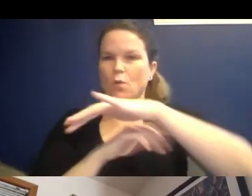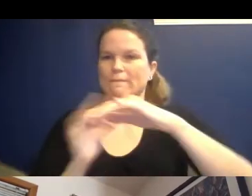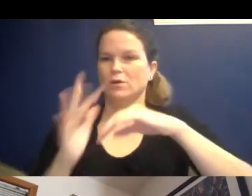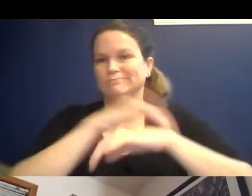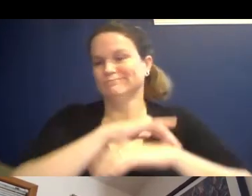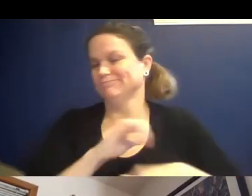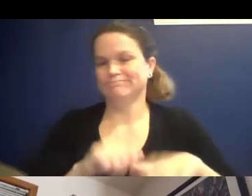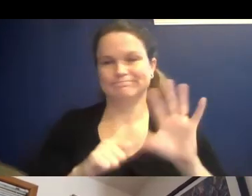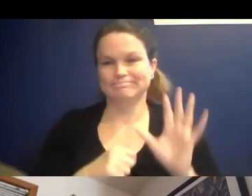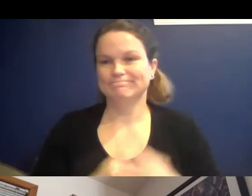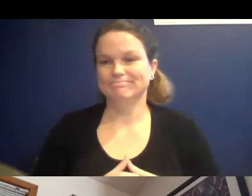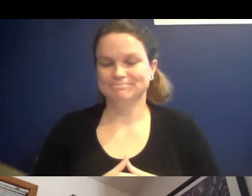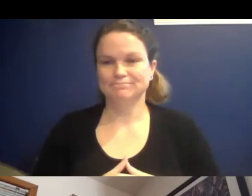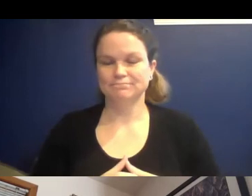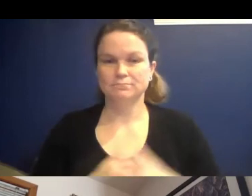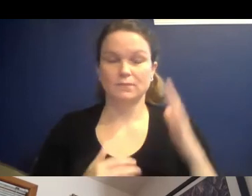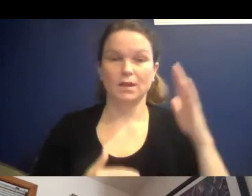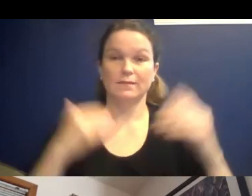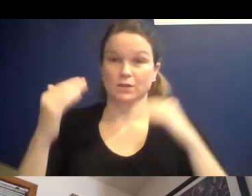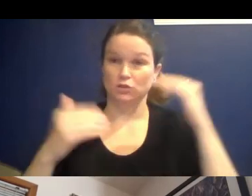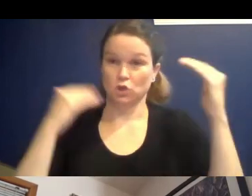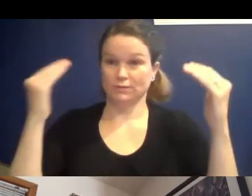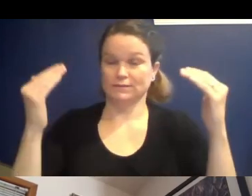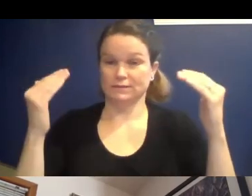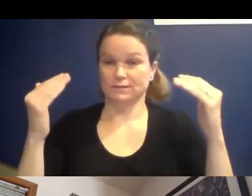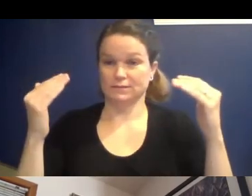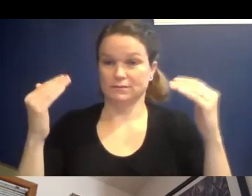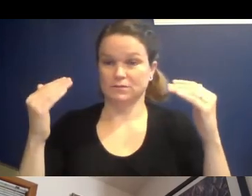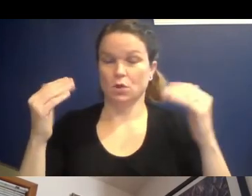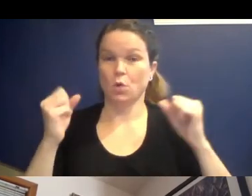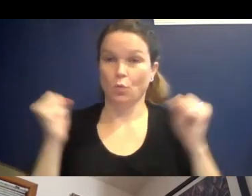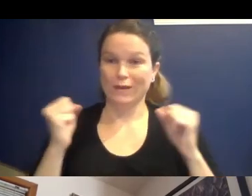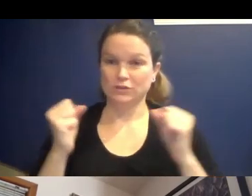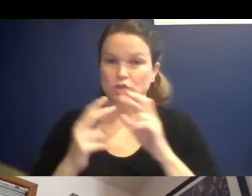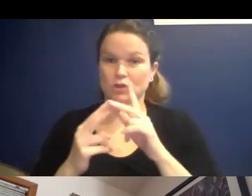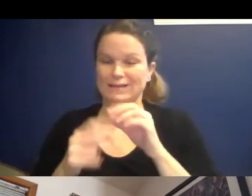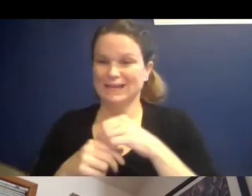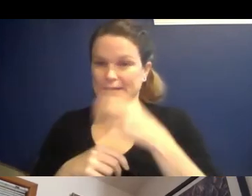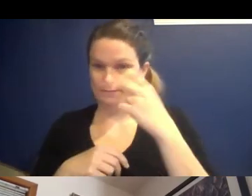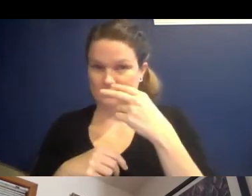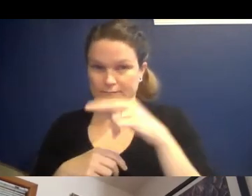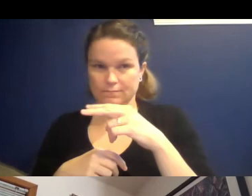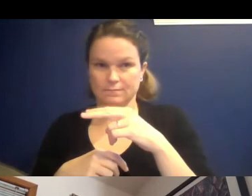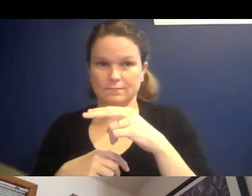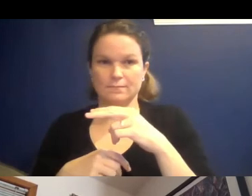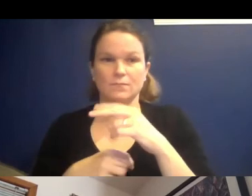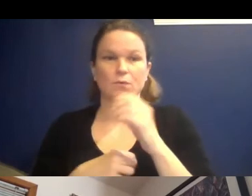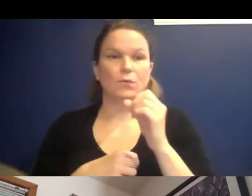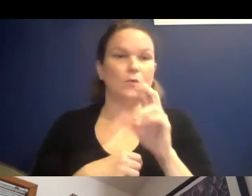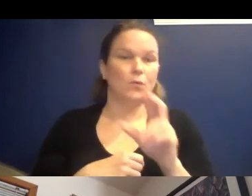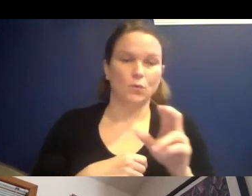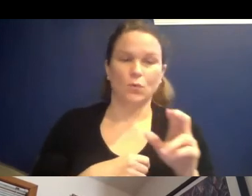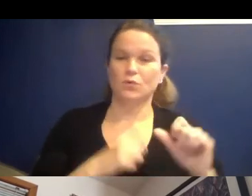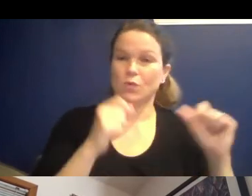And so the adults overwinter either in Michoacan, Mexico and fly north, or they